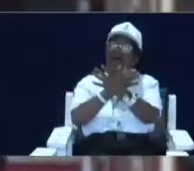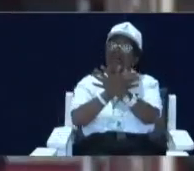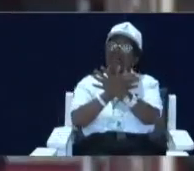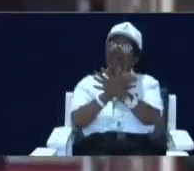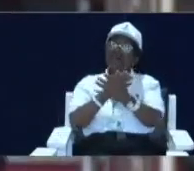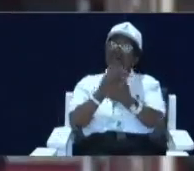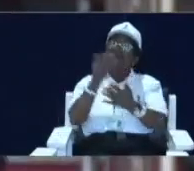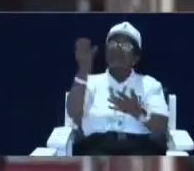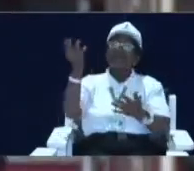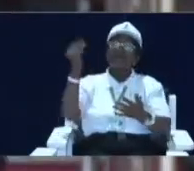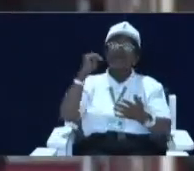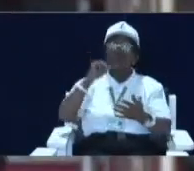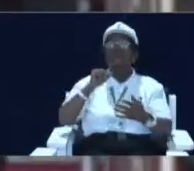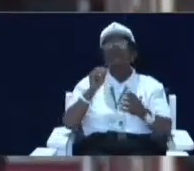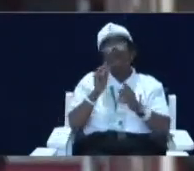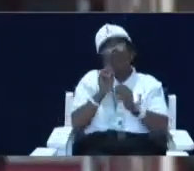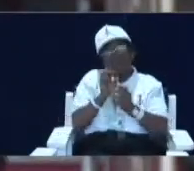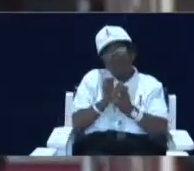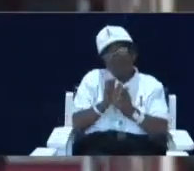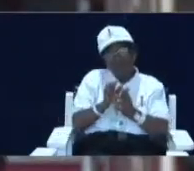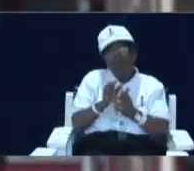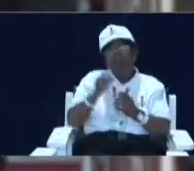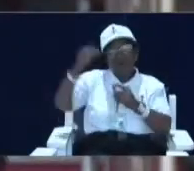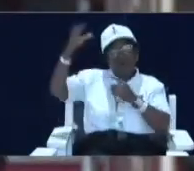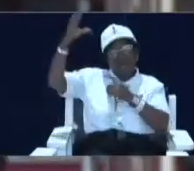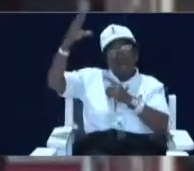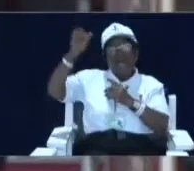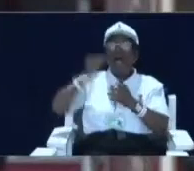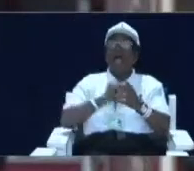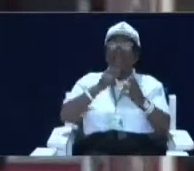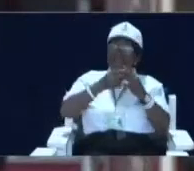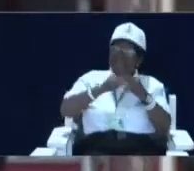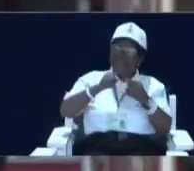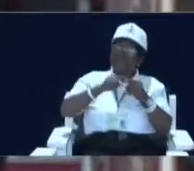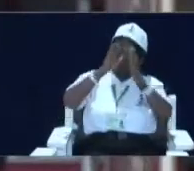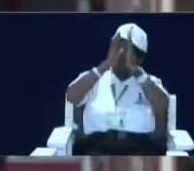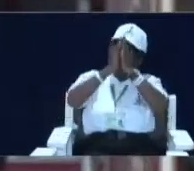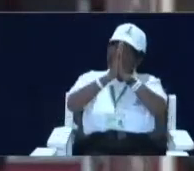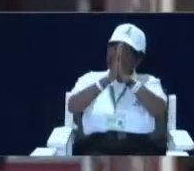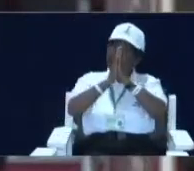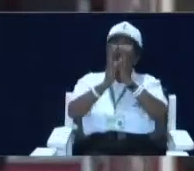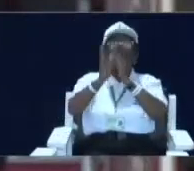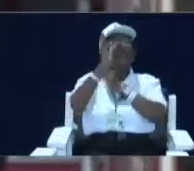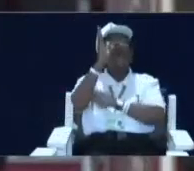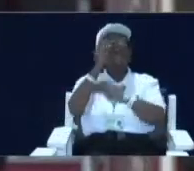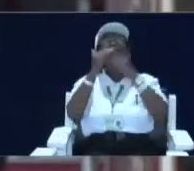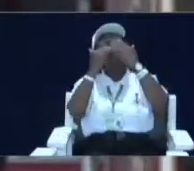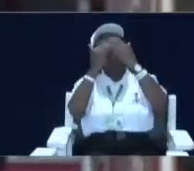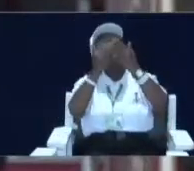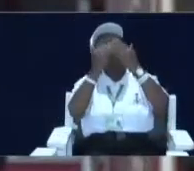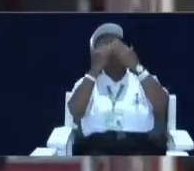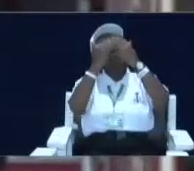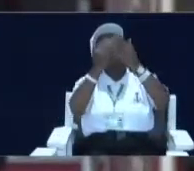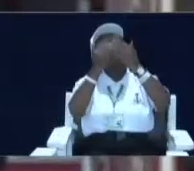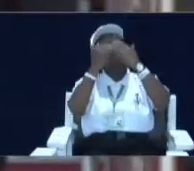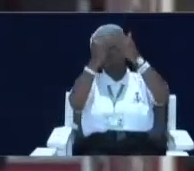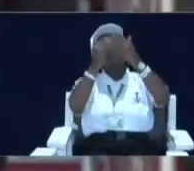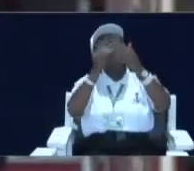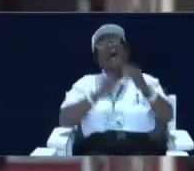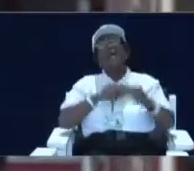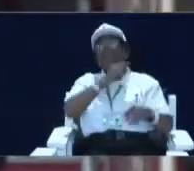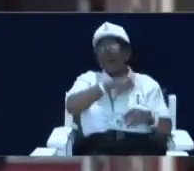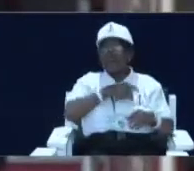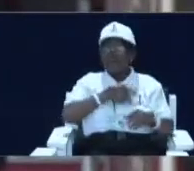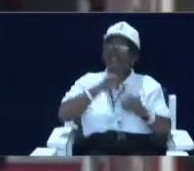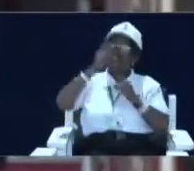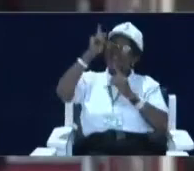moonlight. I began to pray. God, thank you. God, I appreciate you,